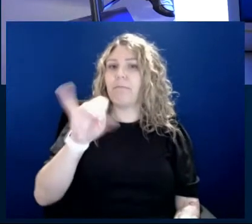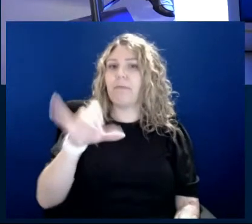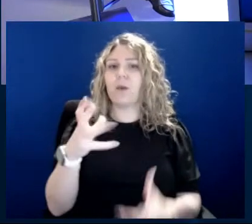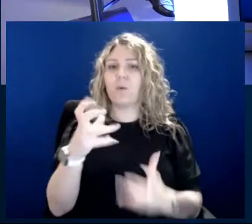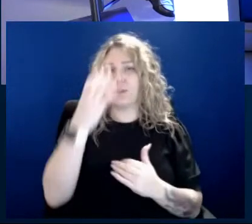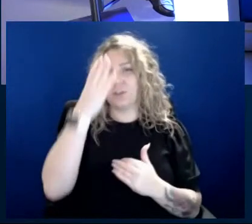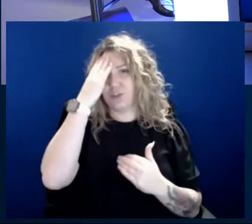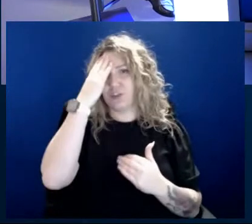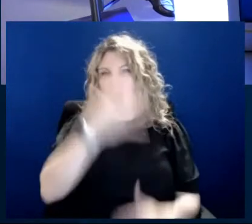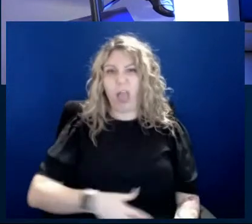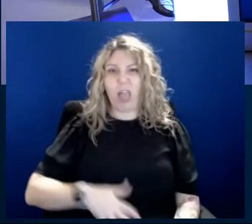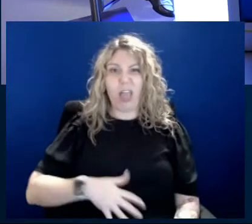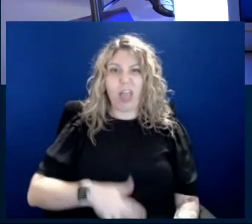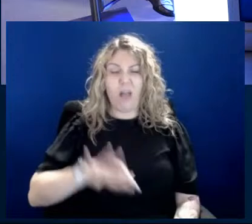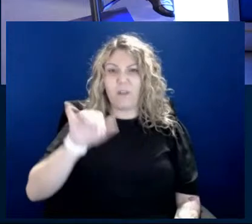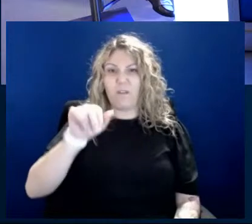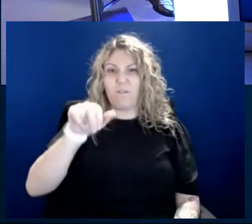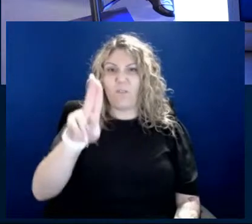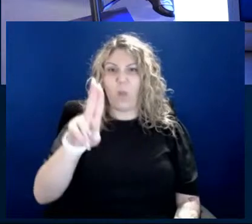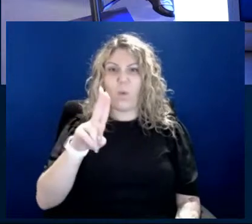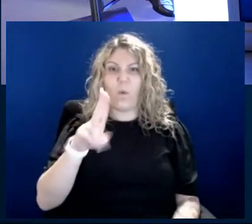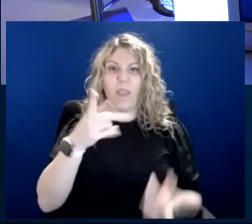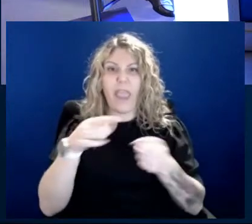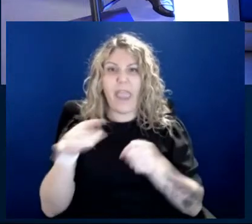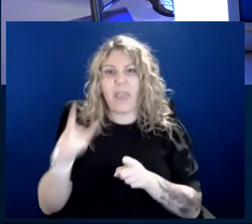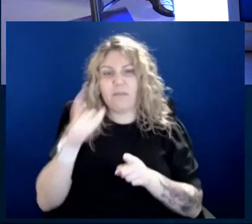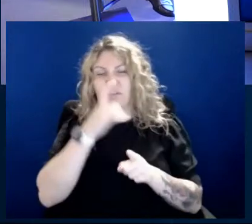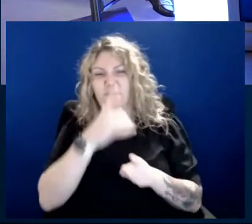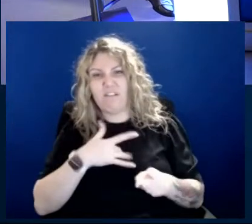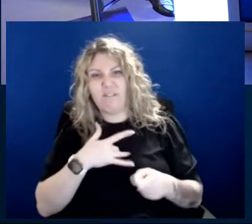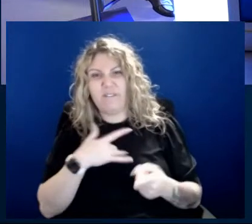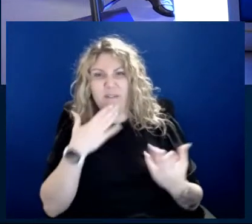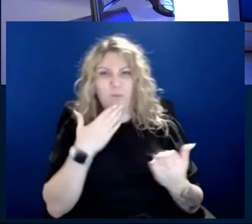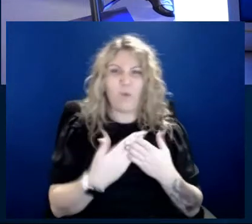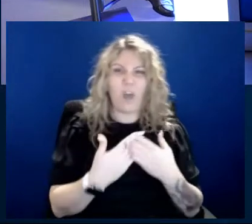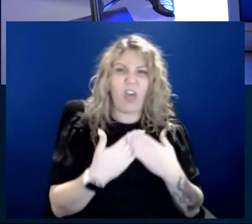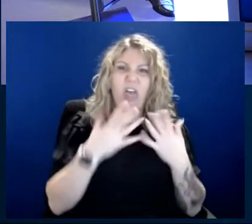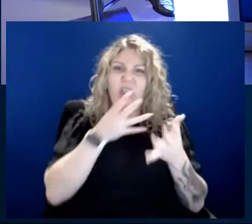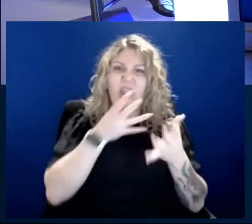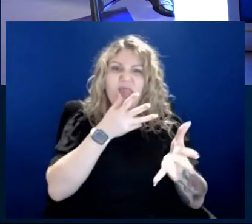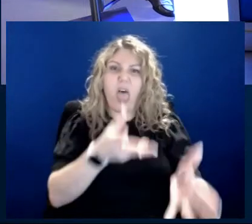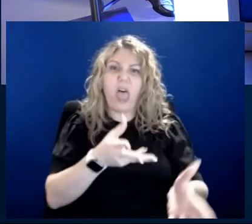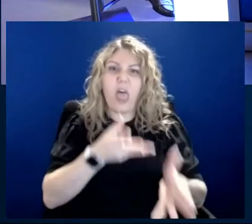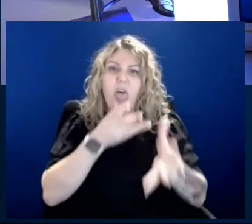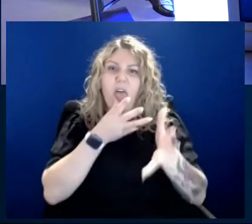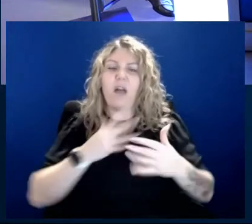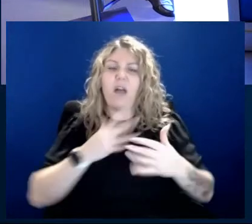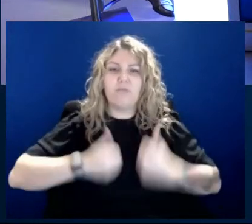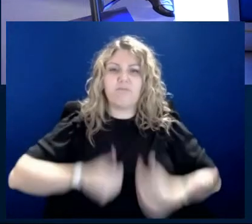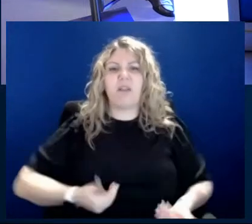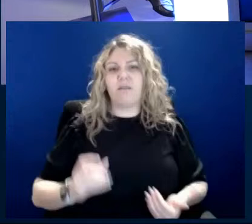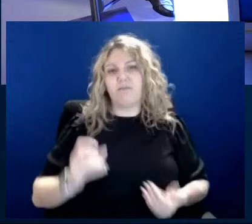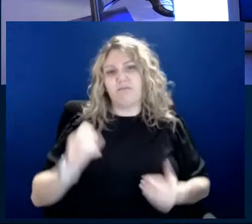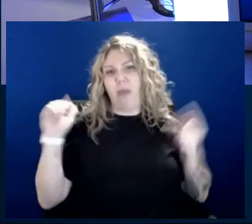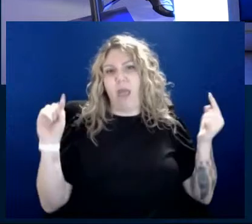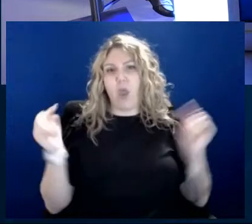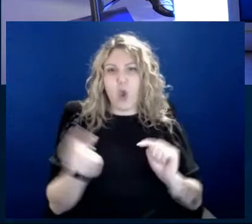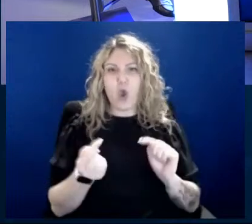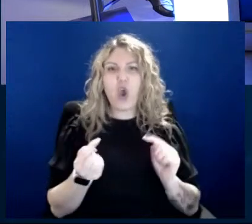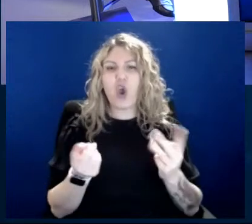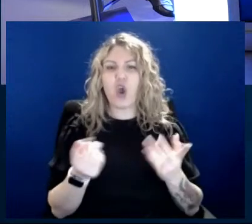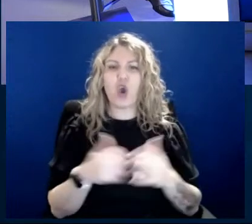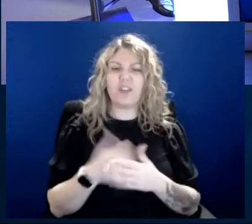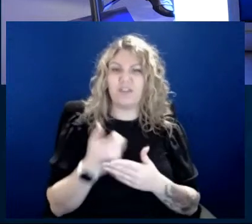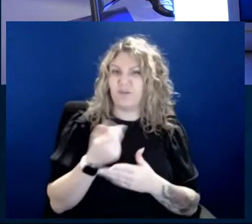going on. She's not been feeling well, vomiting, fatigue, backache. She had this a few days